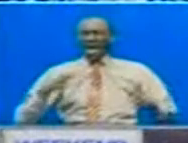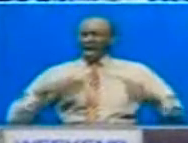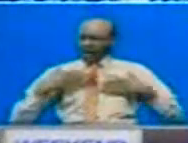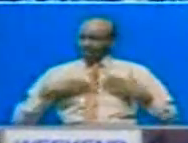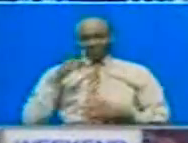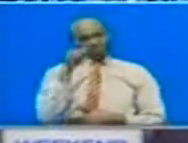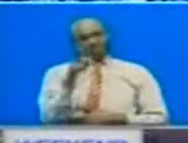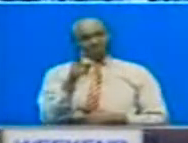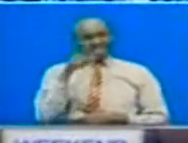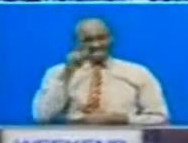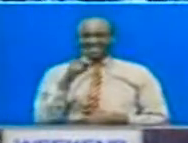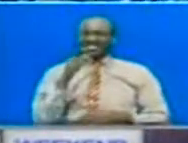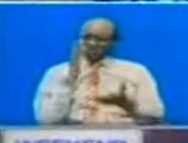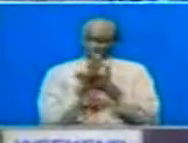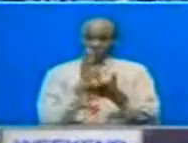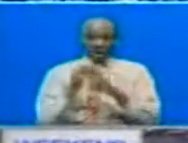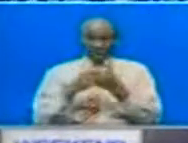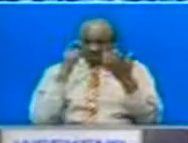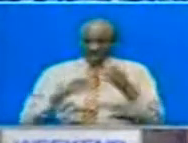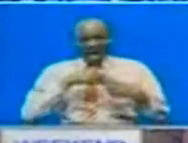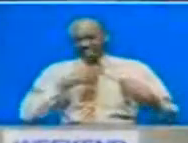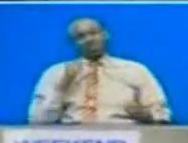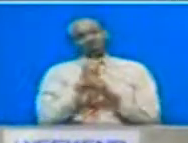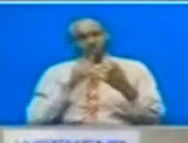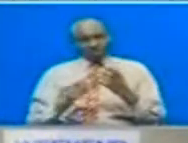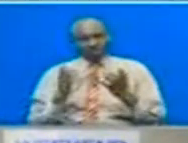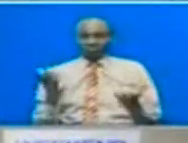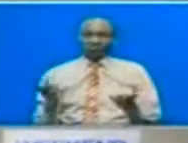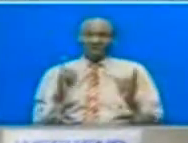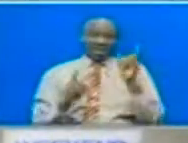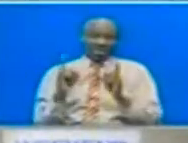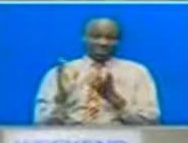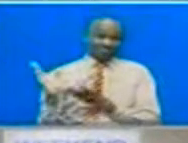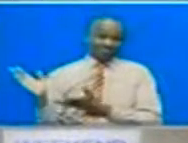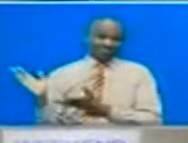for you. This is the reaction in our hearts right now. Al-Qaeda.